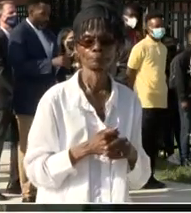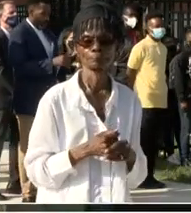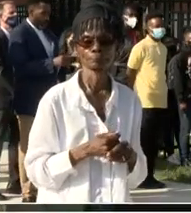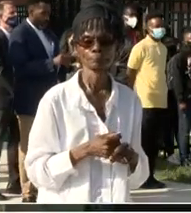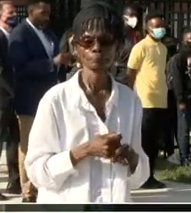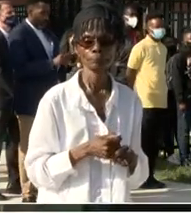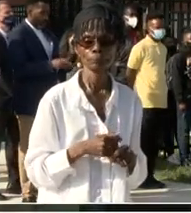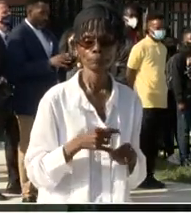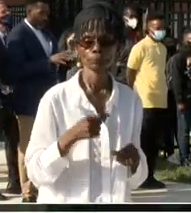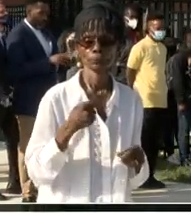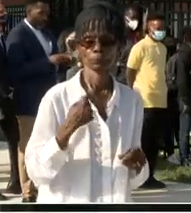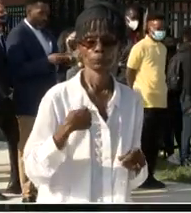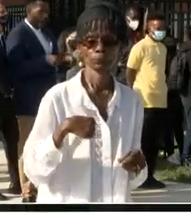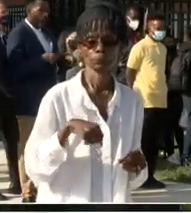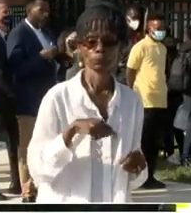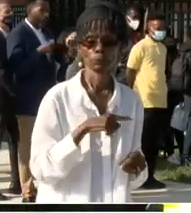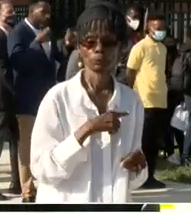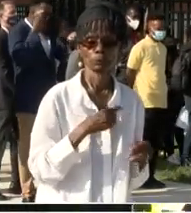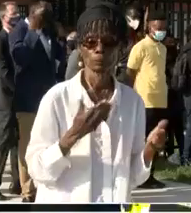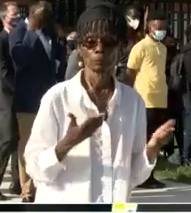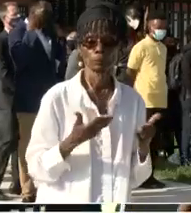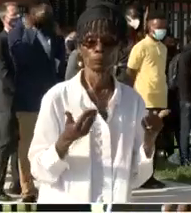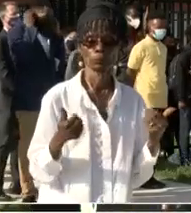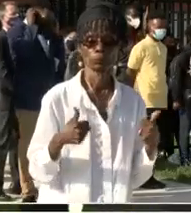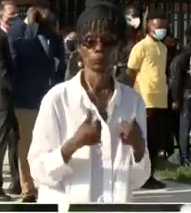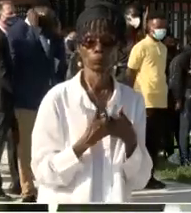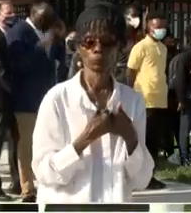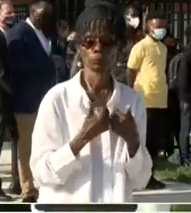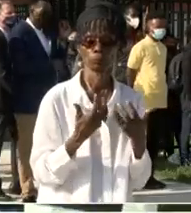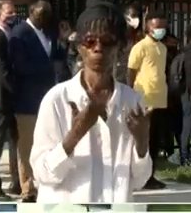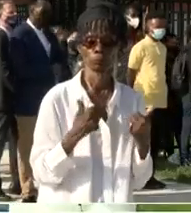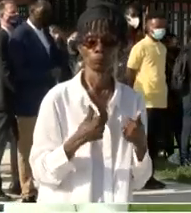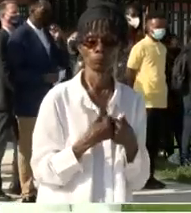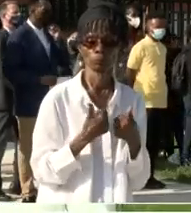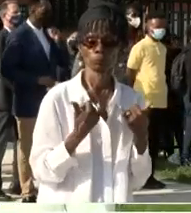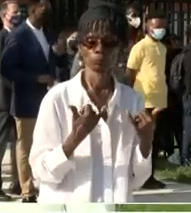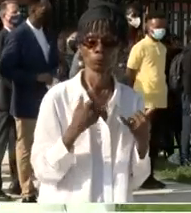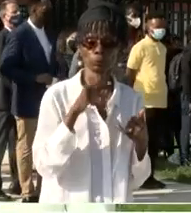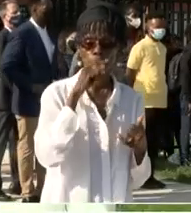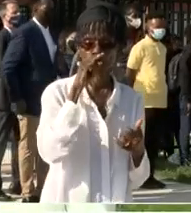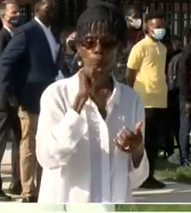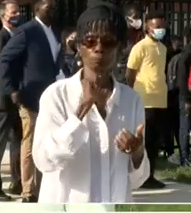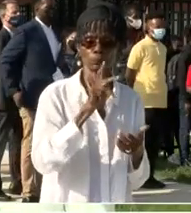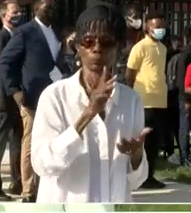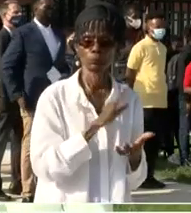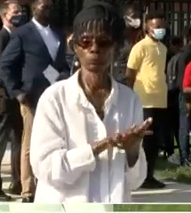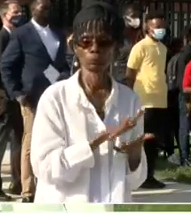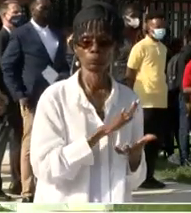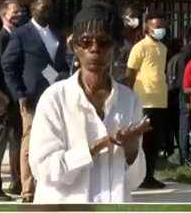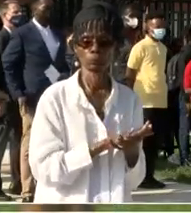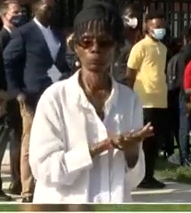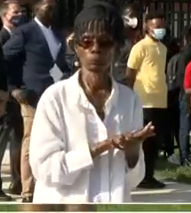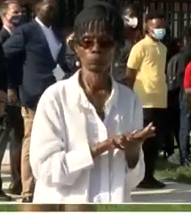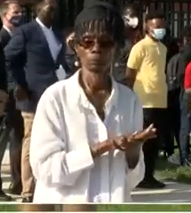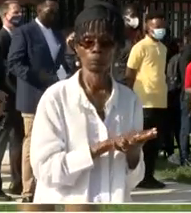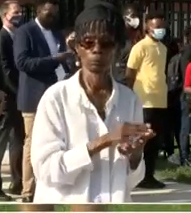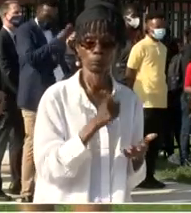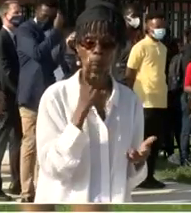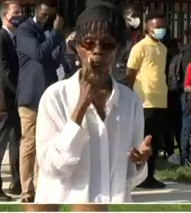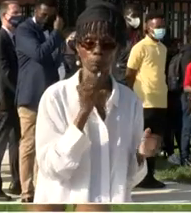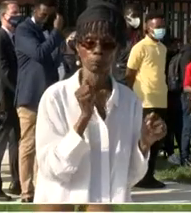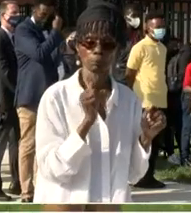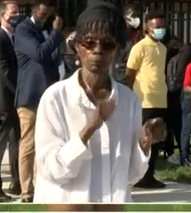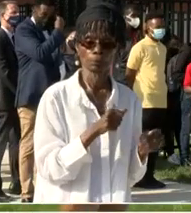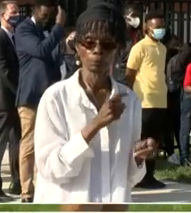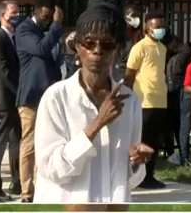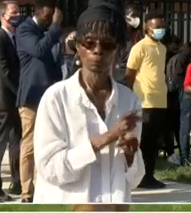big a challenge do you think it's going to be now that the kids are back in school in person to keep them there? Because we've seen